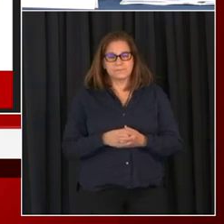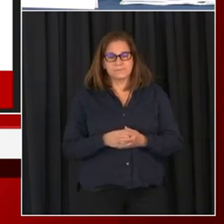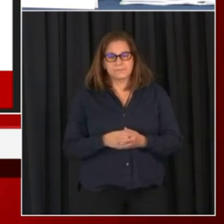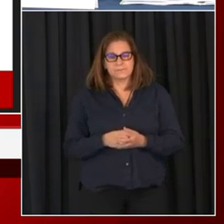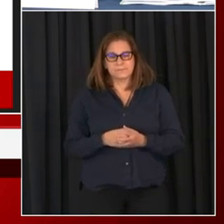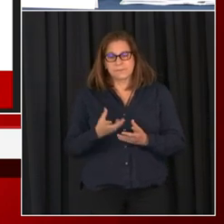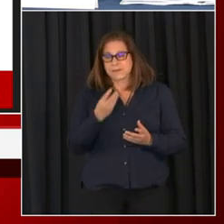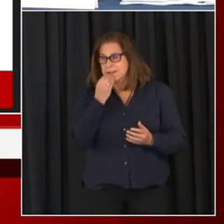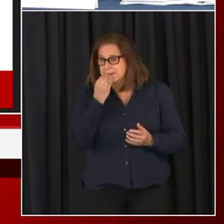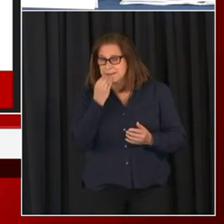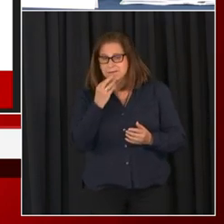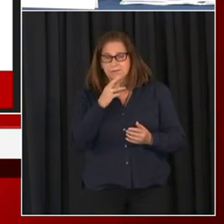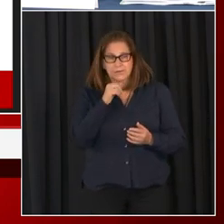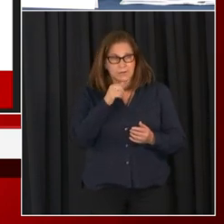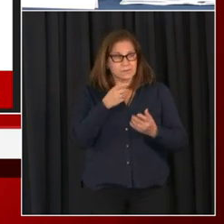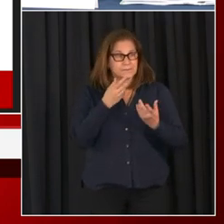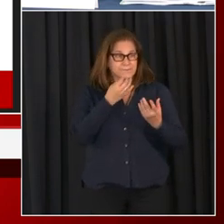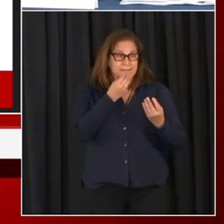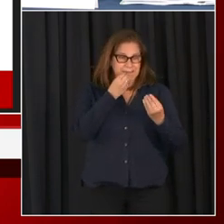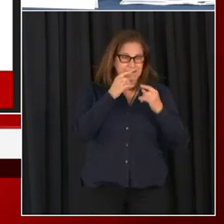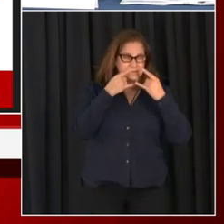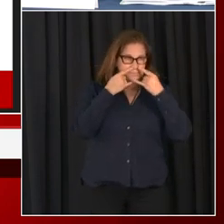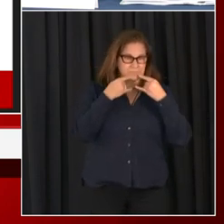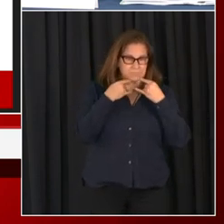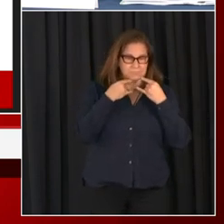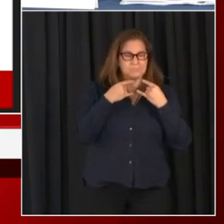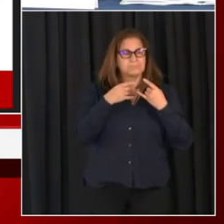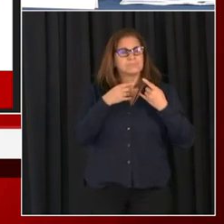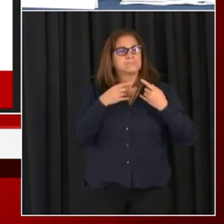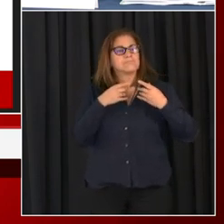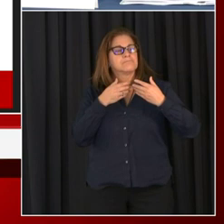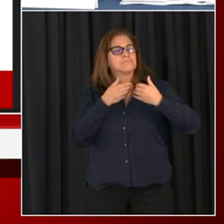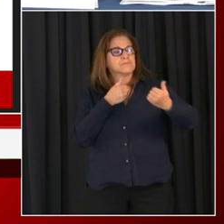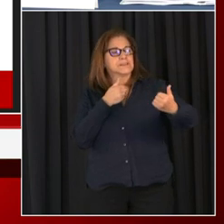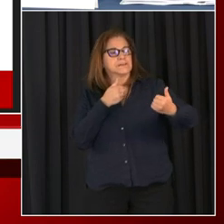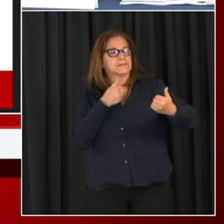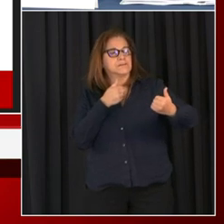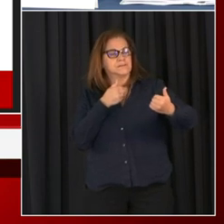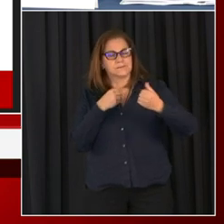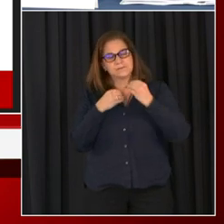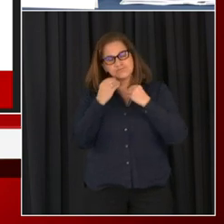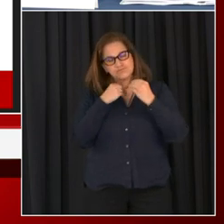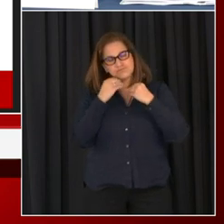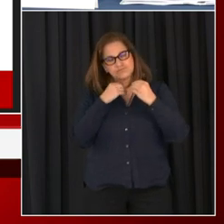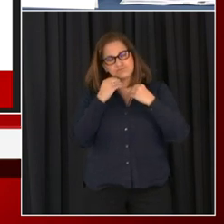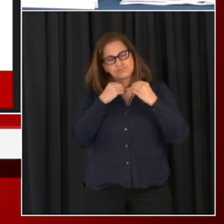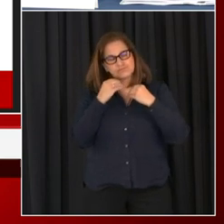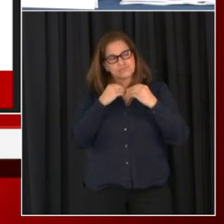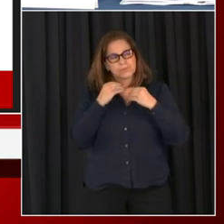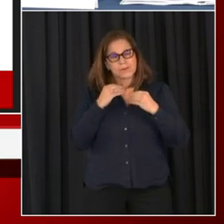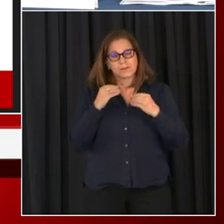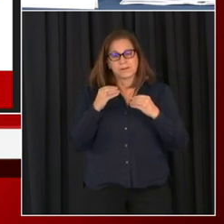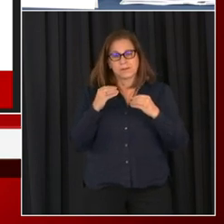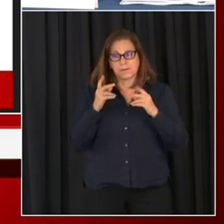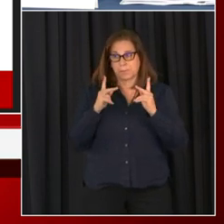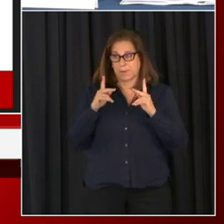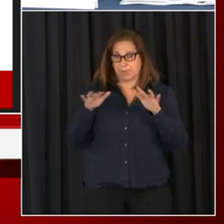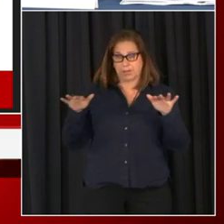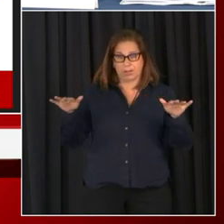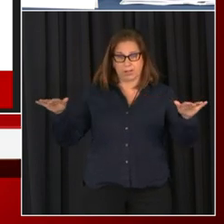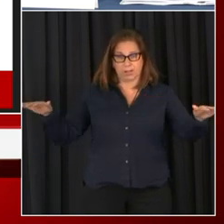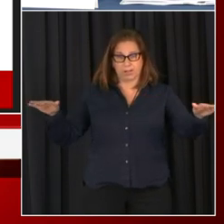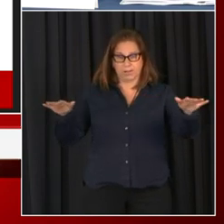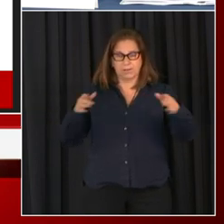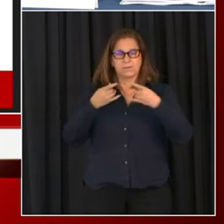to make reservations ahead of time and not hanging around crowding the foyers are all things that we can do to ensure that